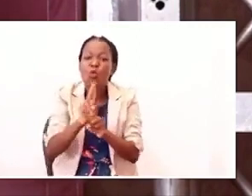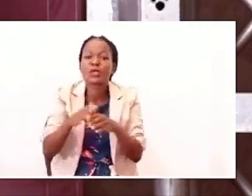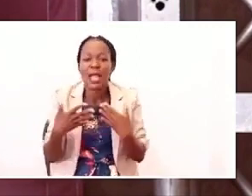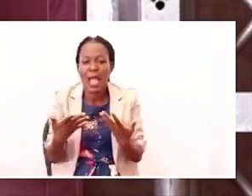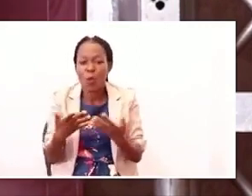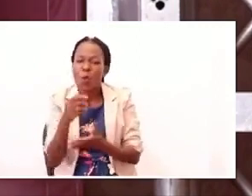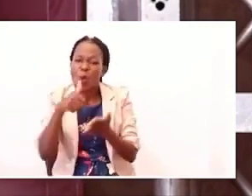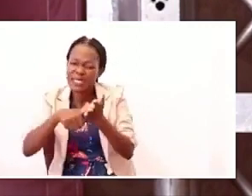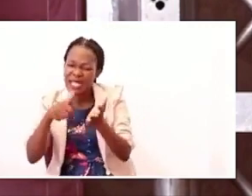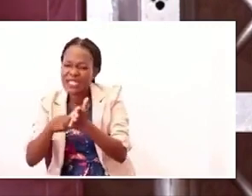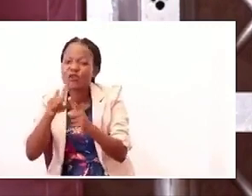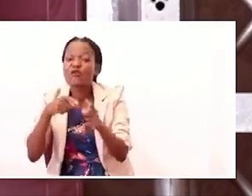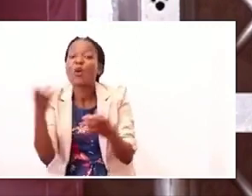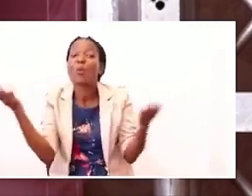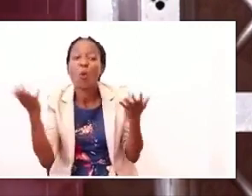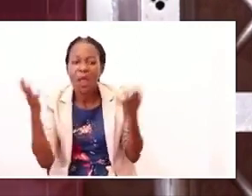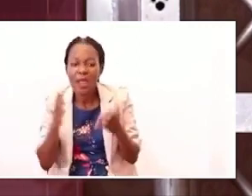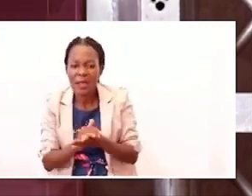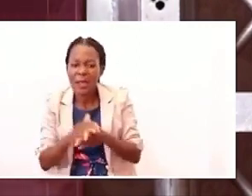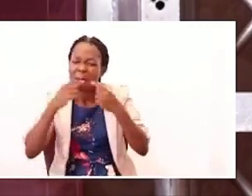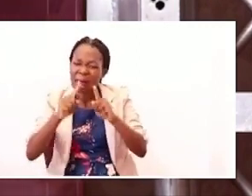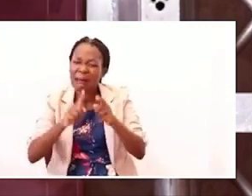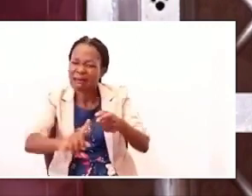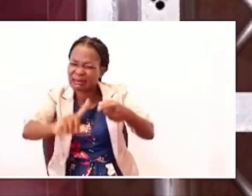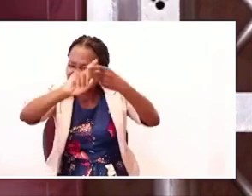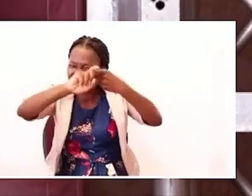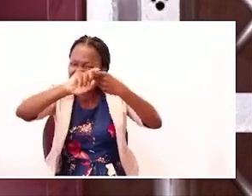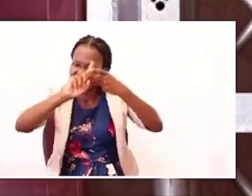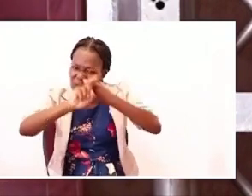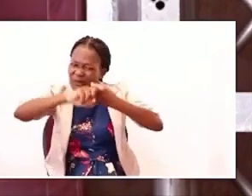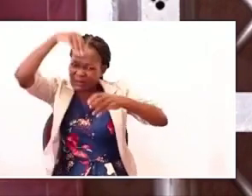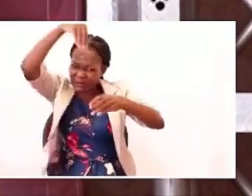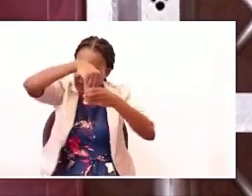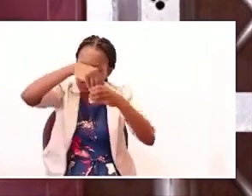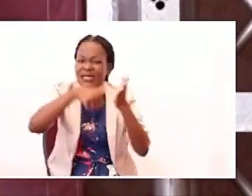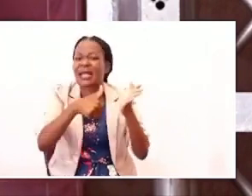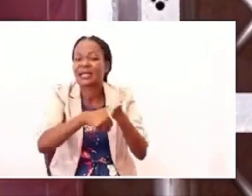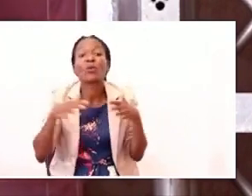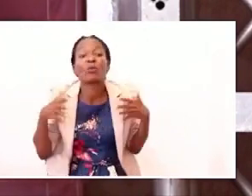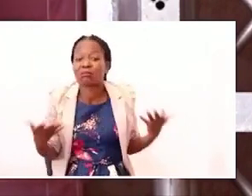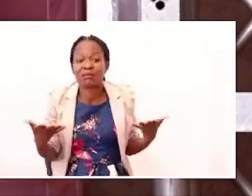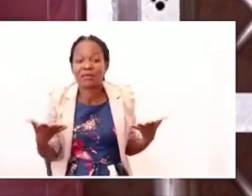from, and the terms that are associated with that debt matter a lot.